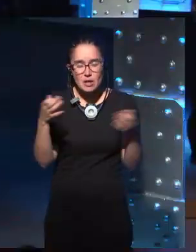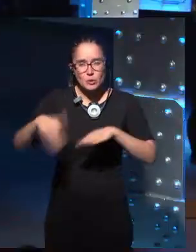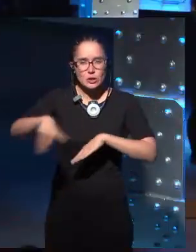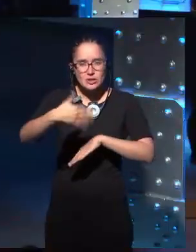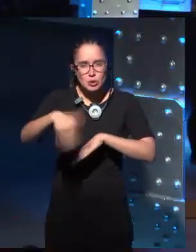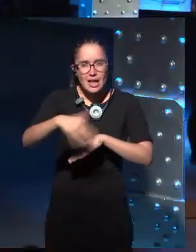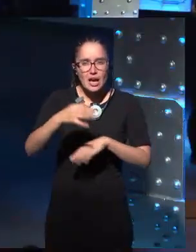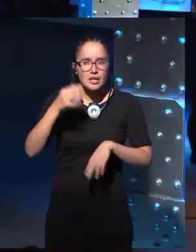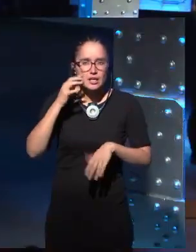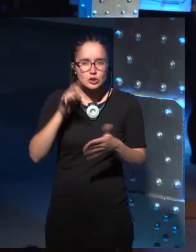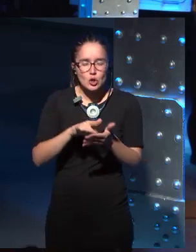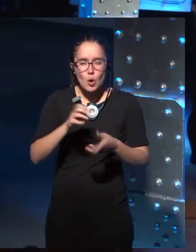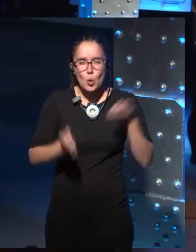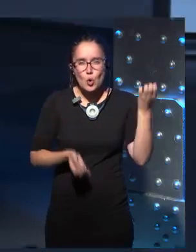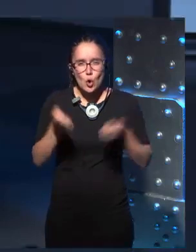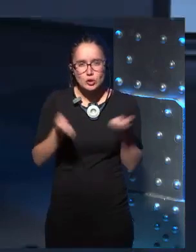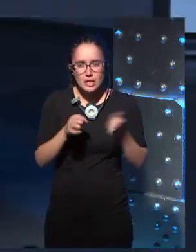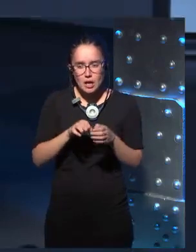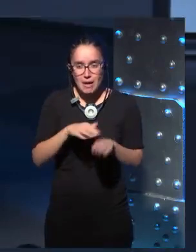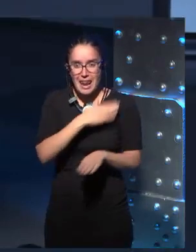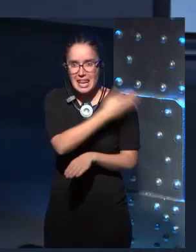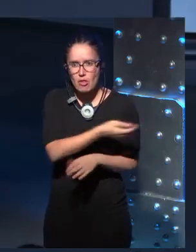car driving by you, it does something like that.